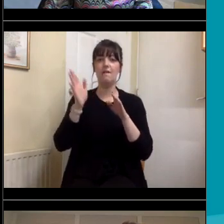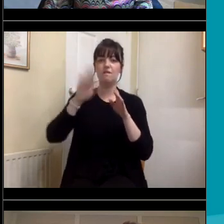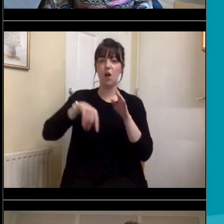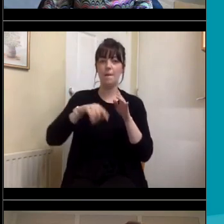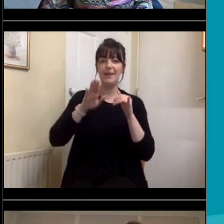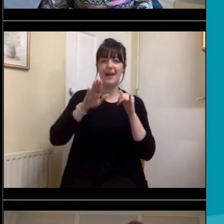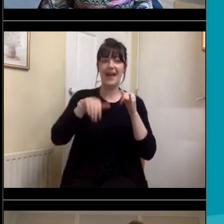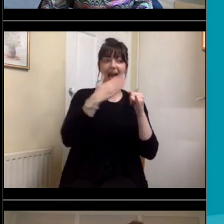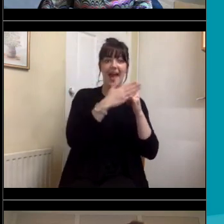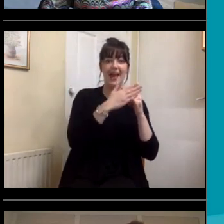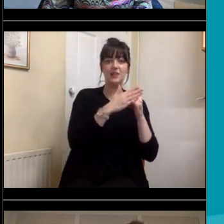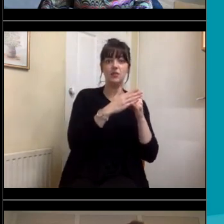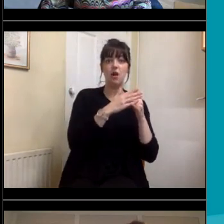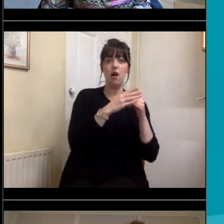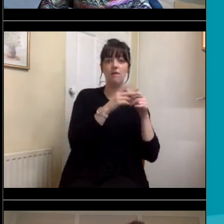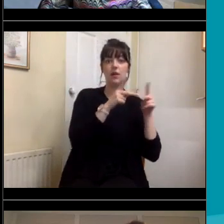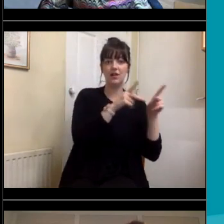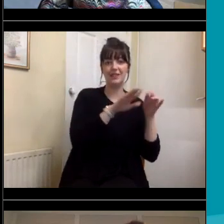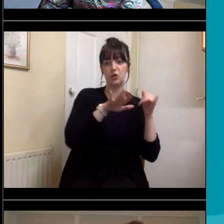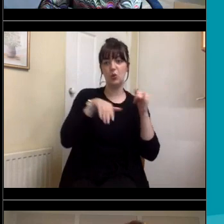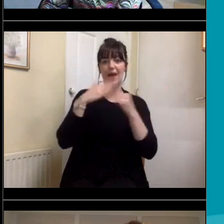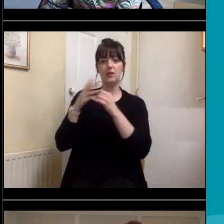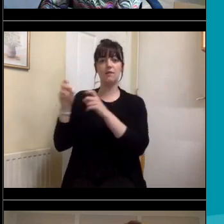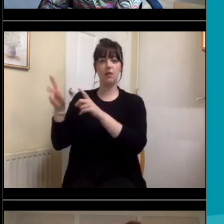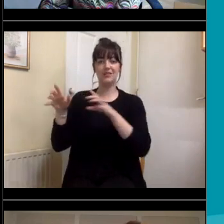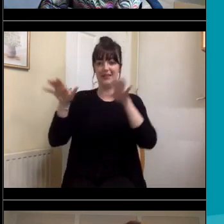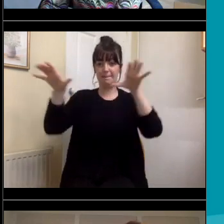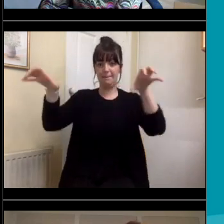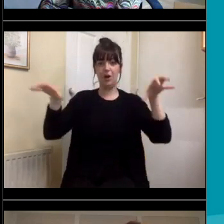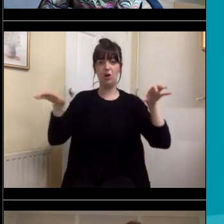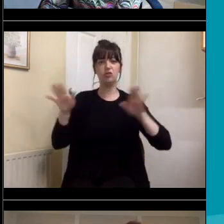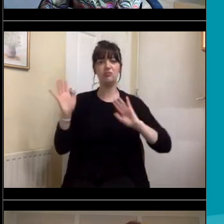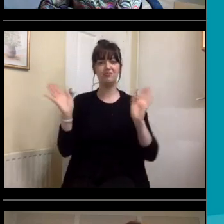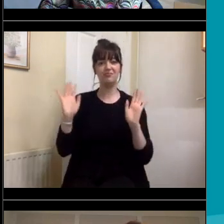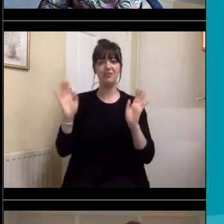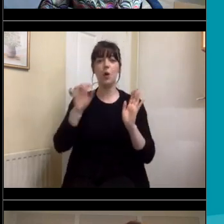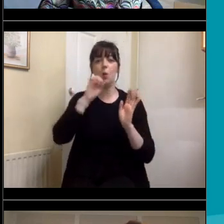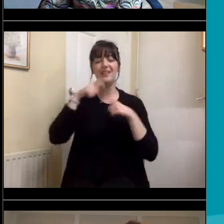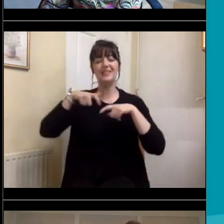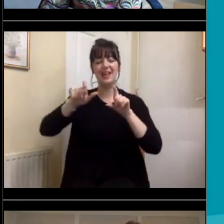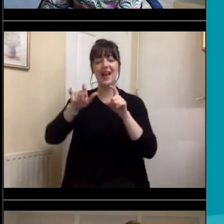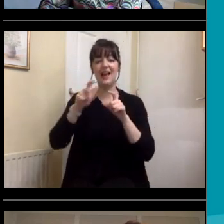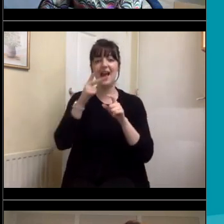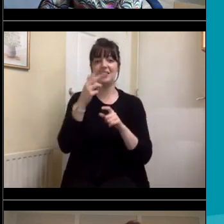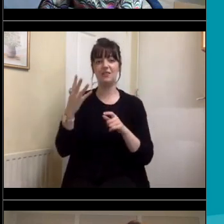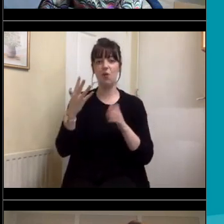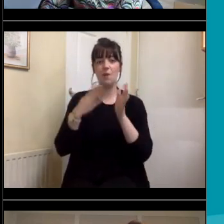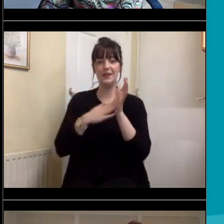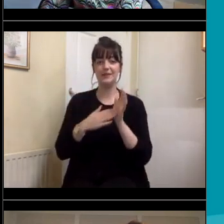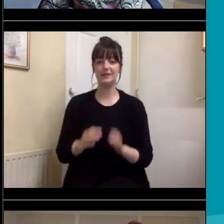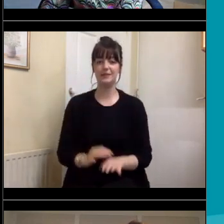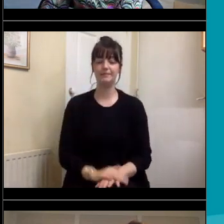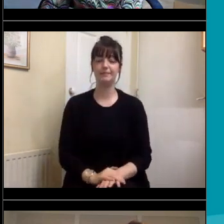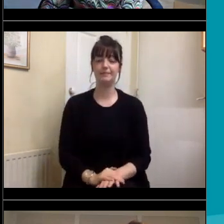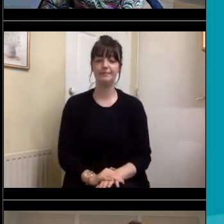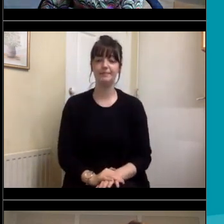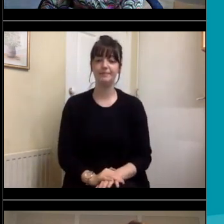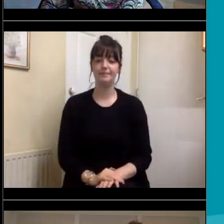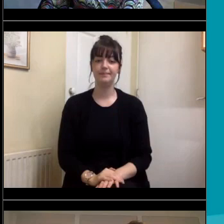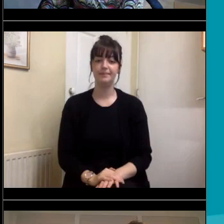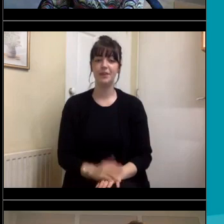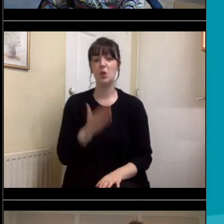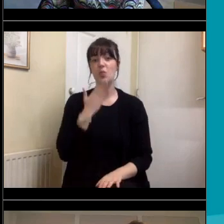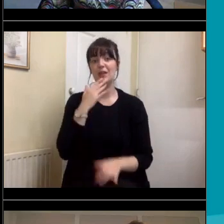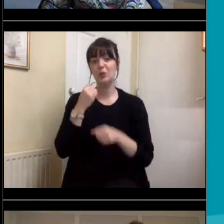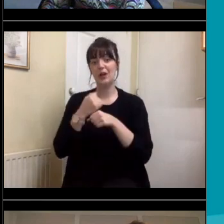So it will remain at the 84 meters. Thanks, Gary. Thank you for that.